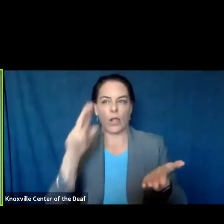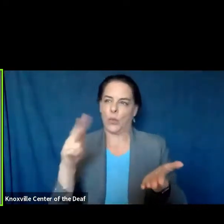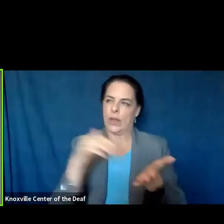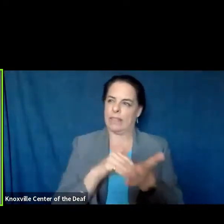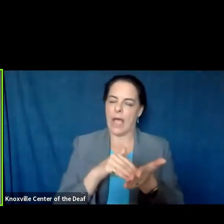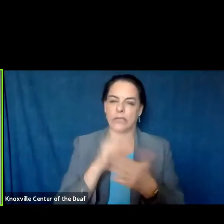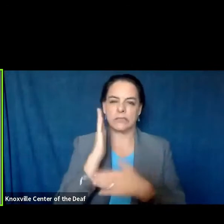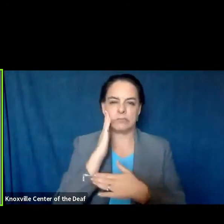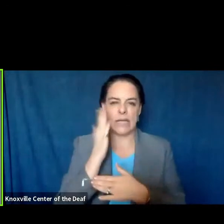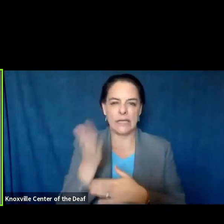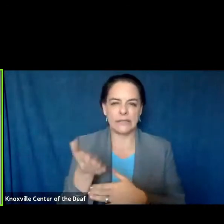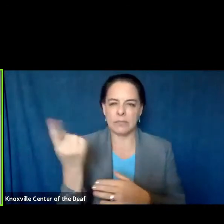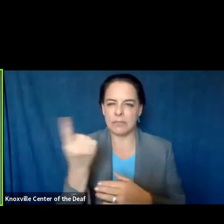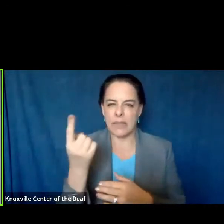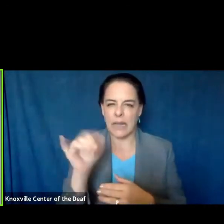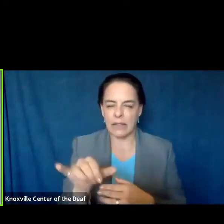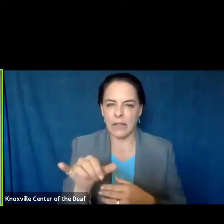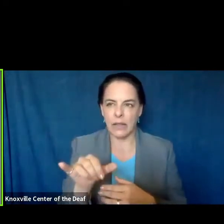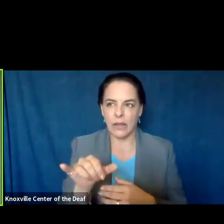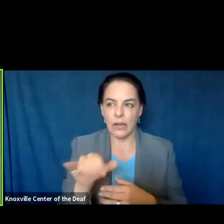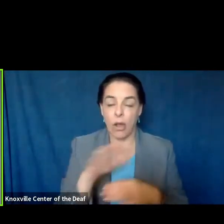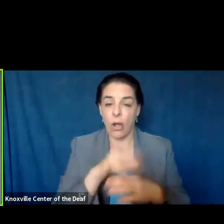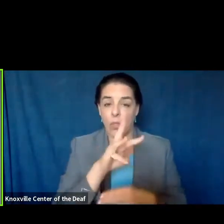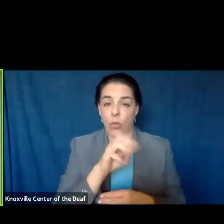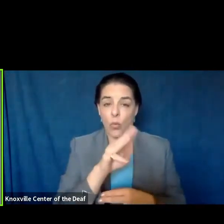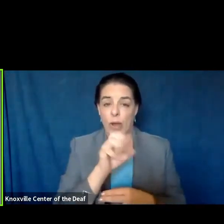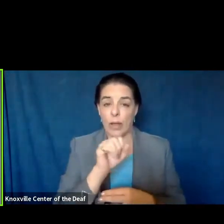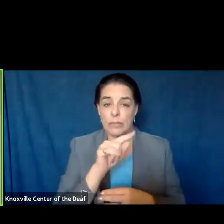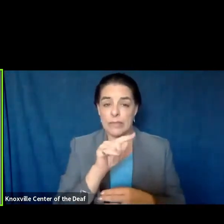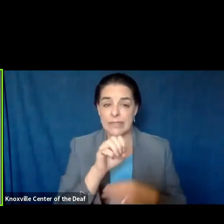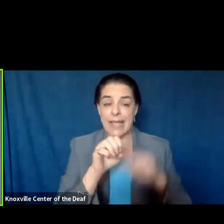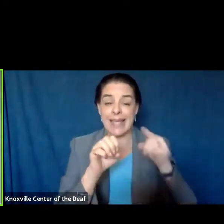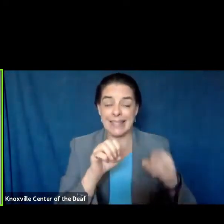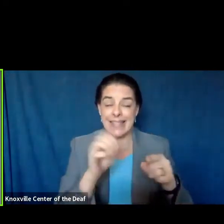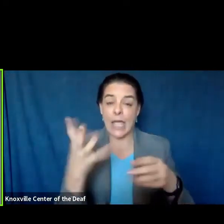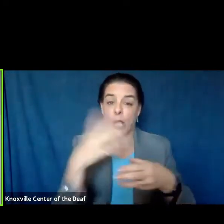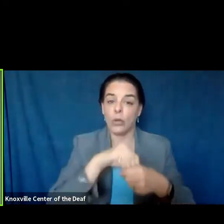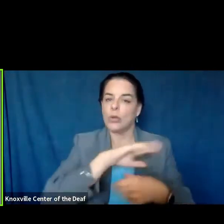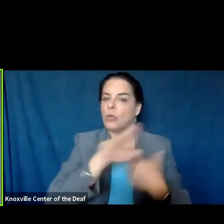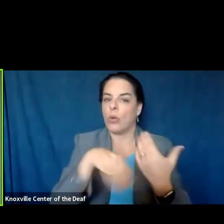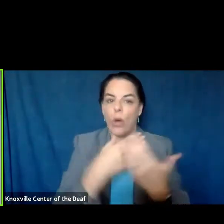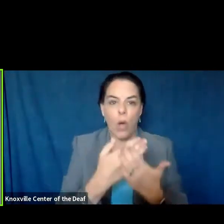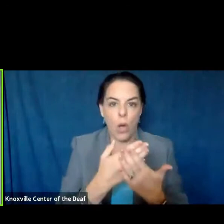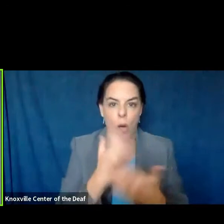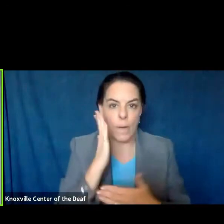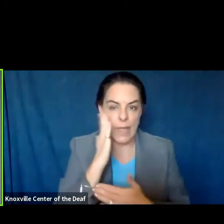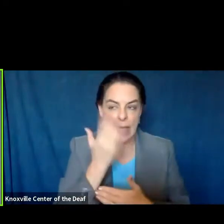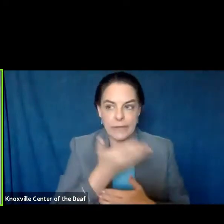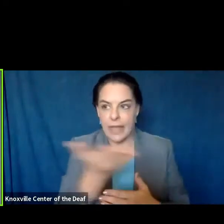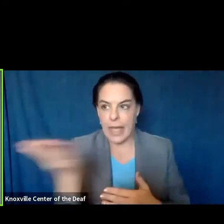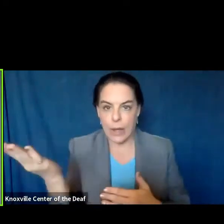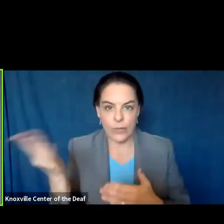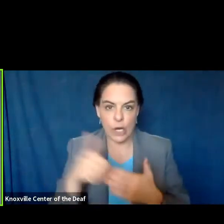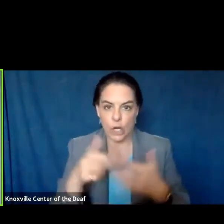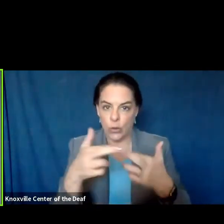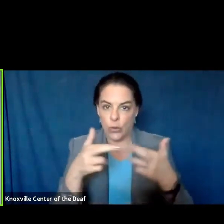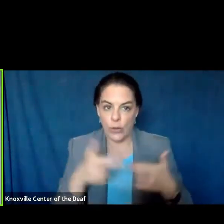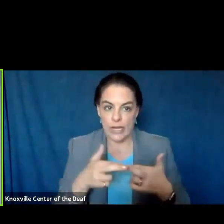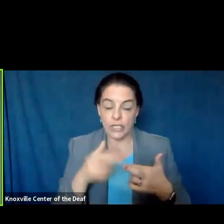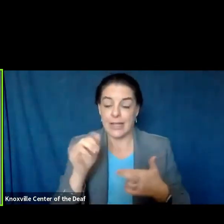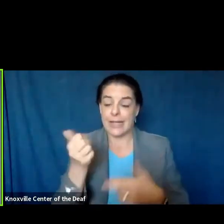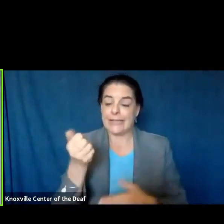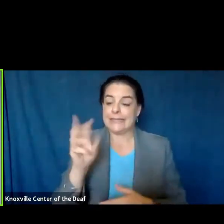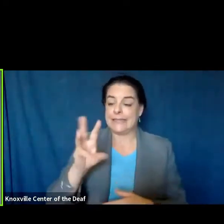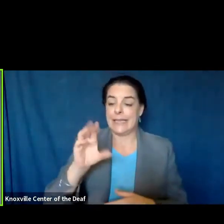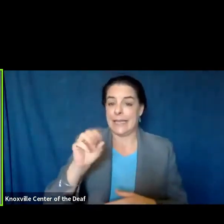like that, that we have on our website, encompasses all of the beds that are out there in the region. It's the 16 county